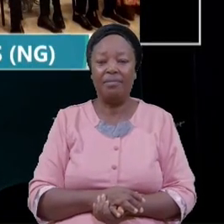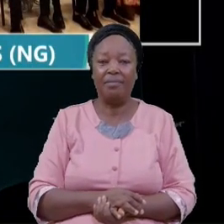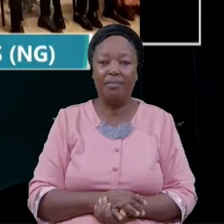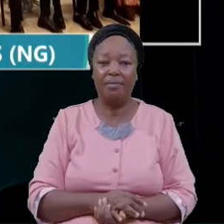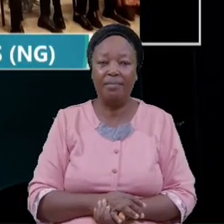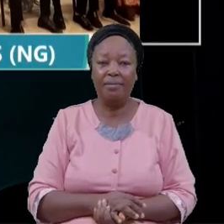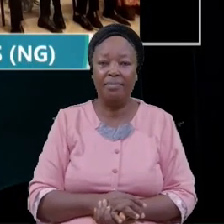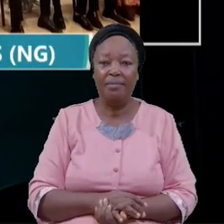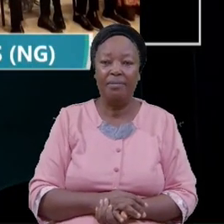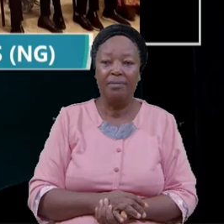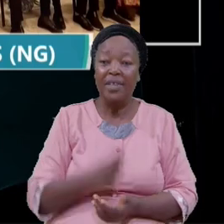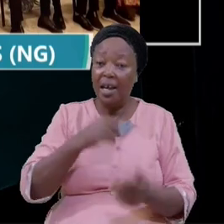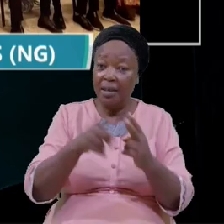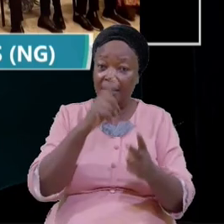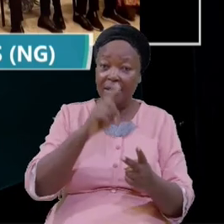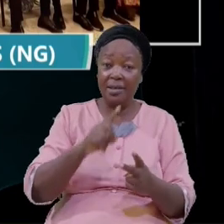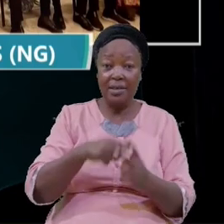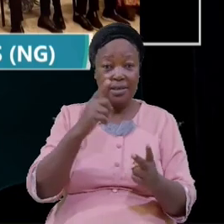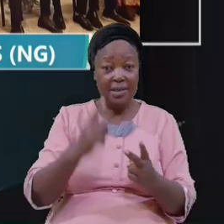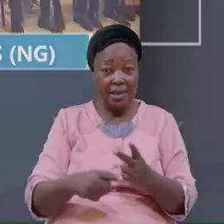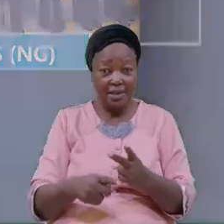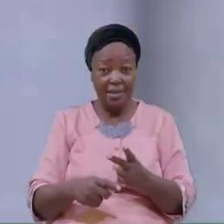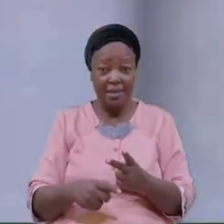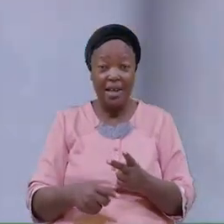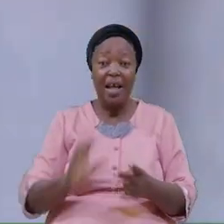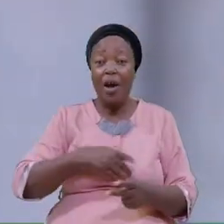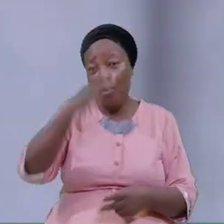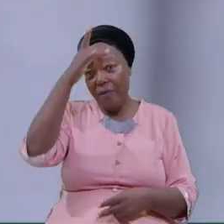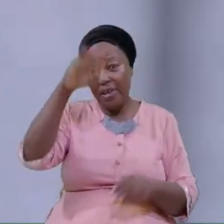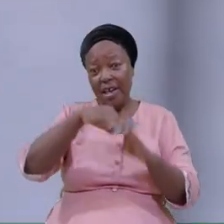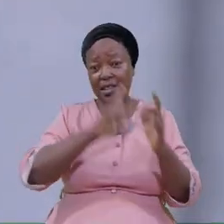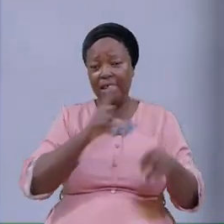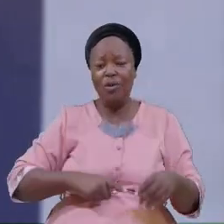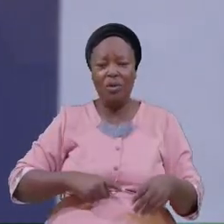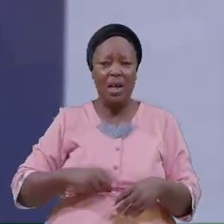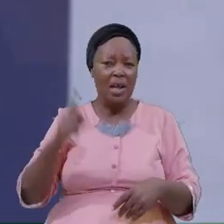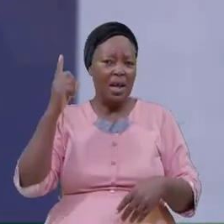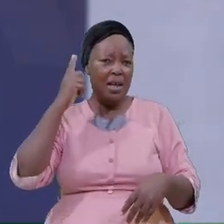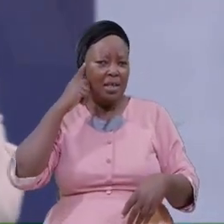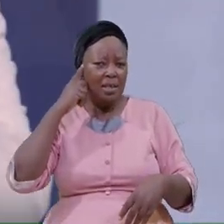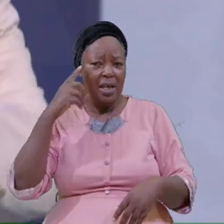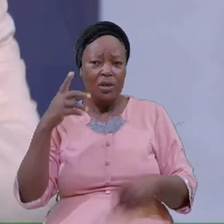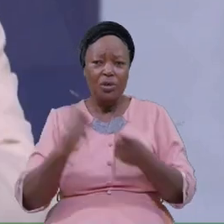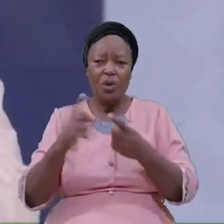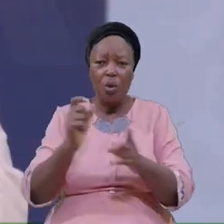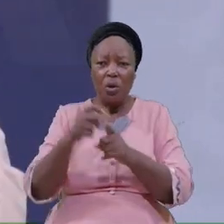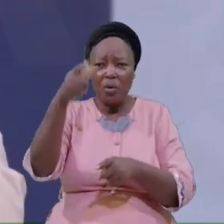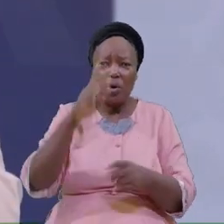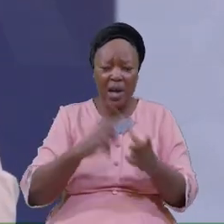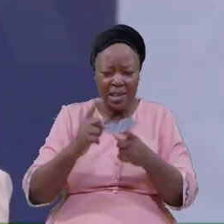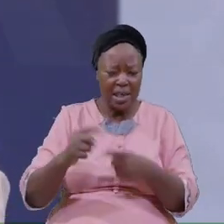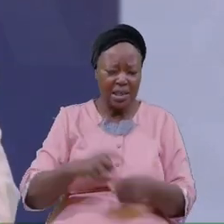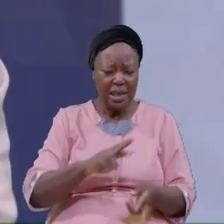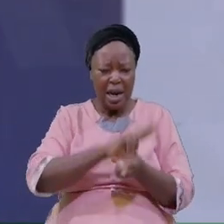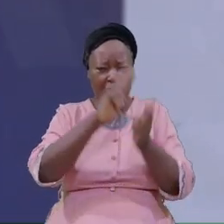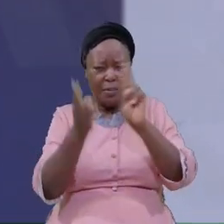And then I got the light of the gospel. Et j'ai reçu la lumière de l'évangile. I repented, I was saved. Et je me